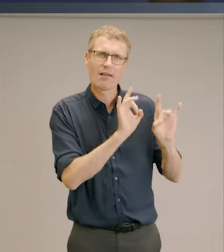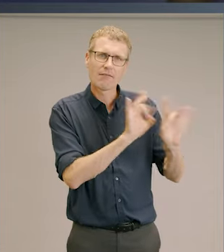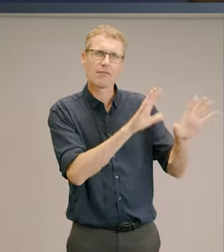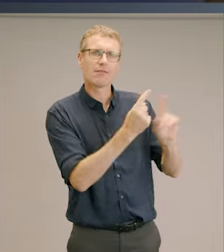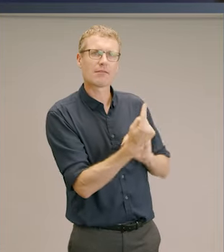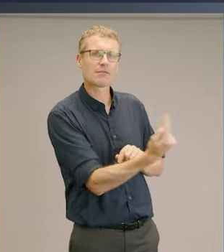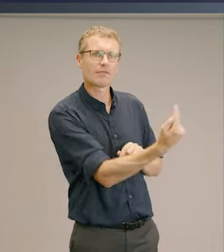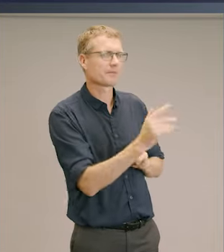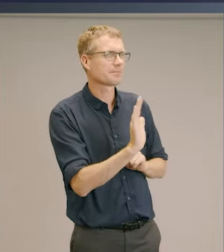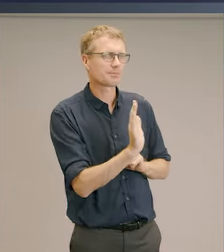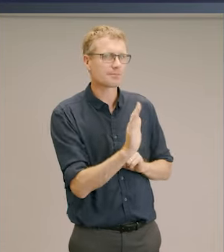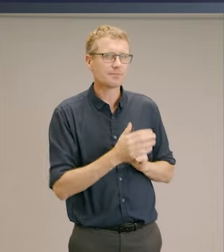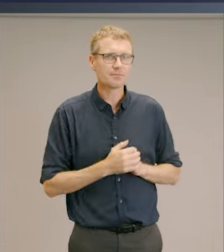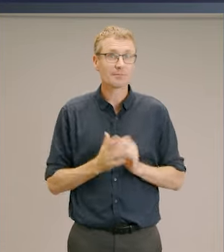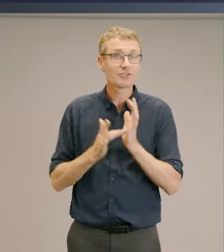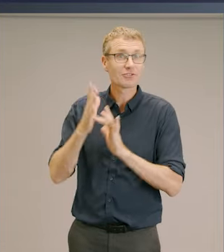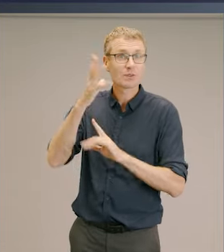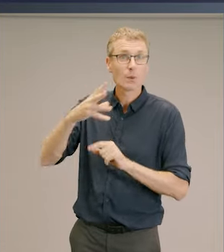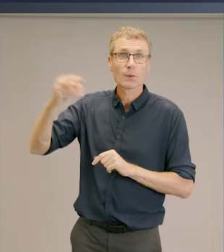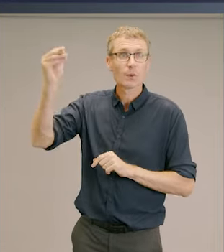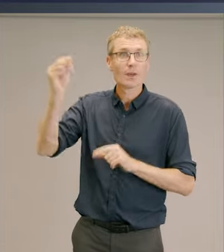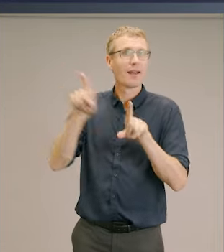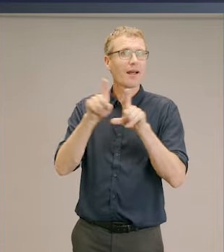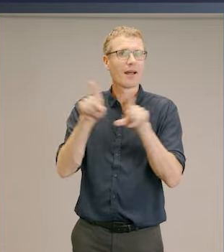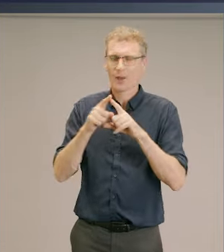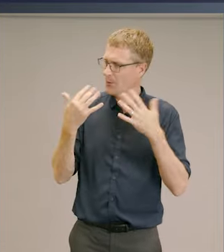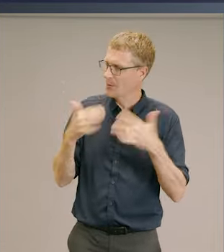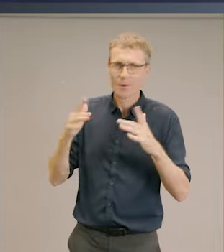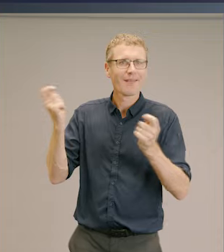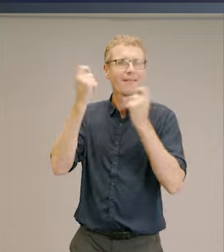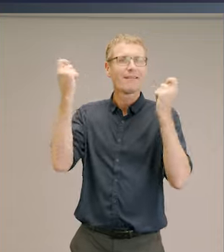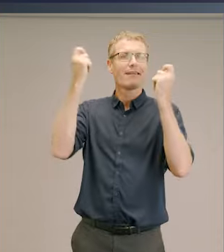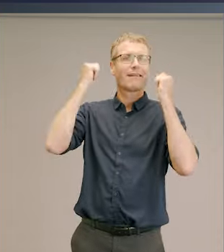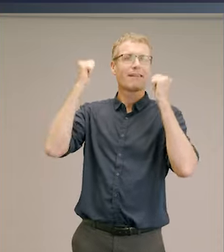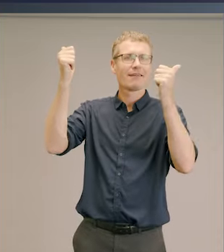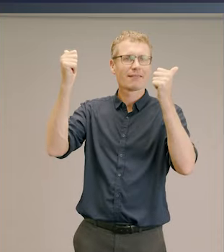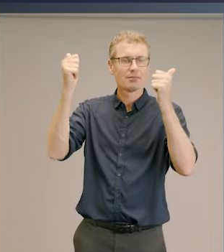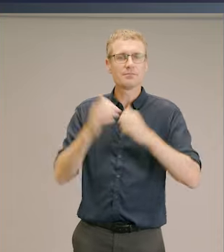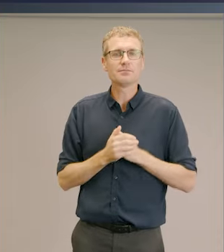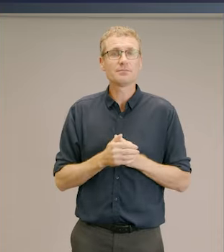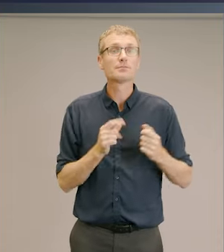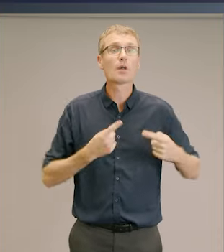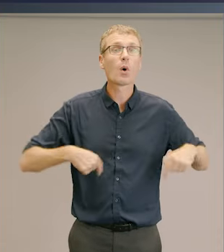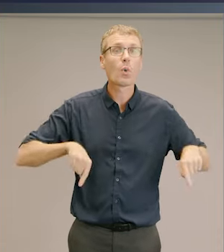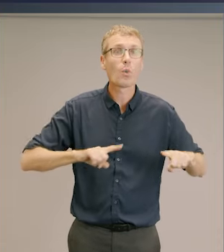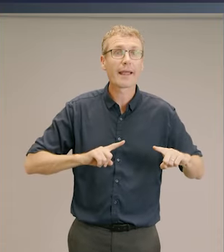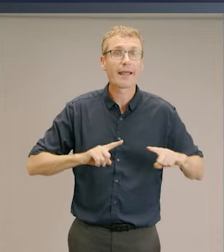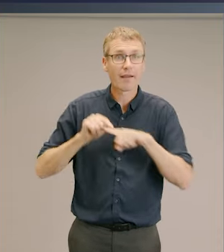will always be with you. You're never going to be abandoned. The ascension was this moment of triumph.